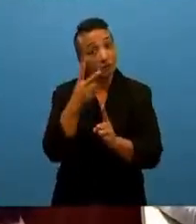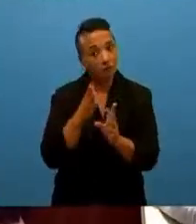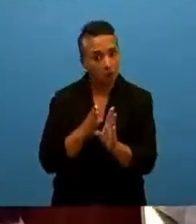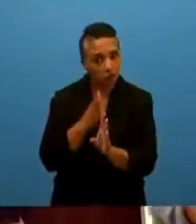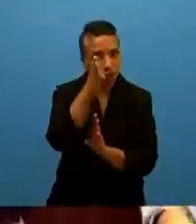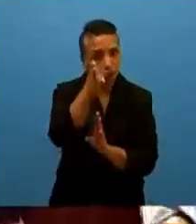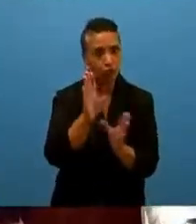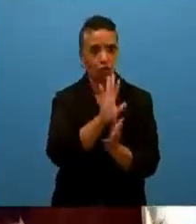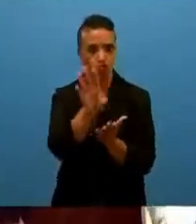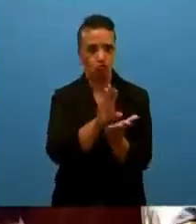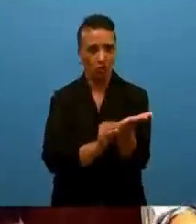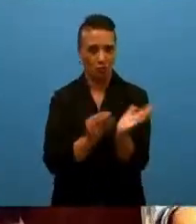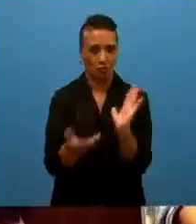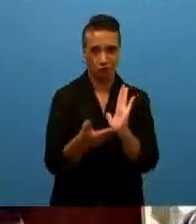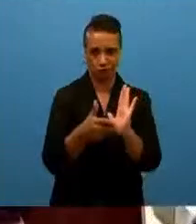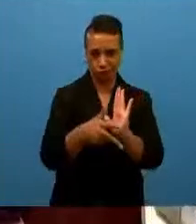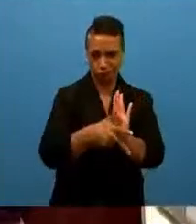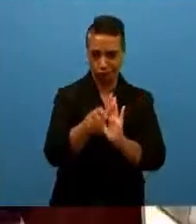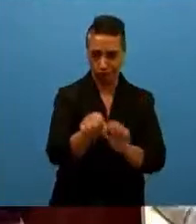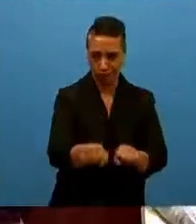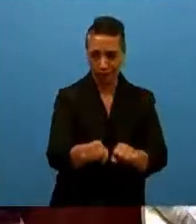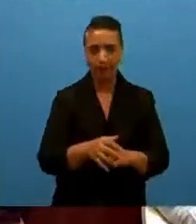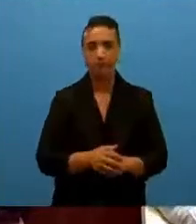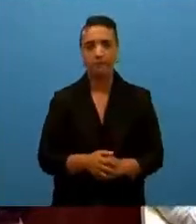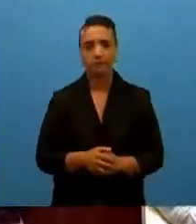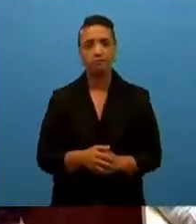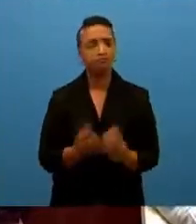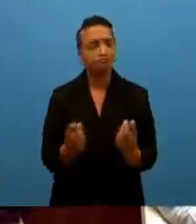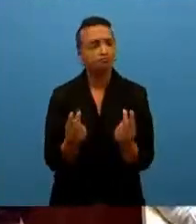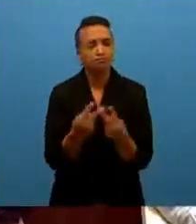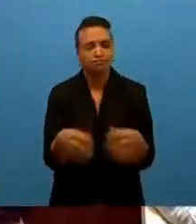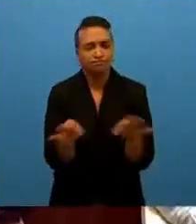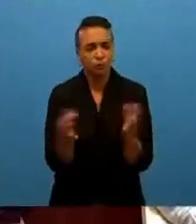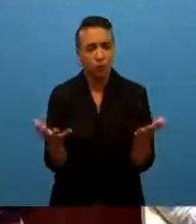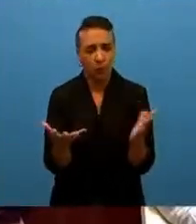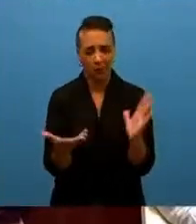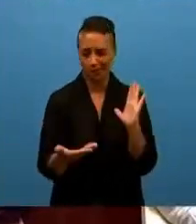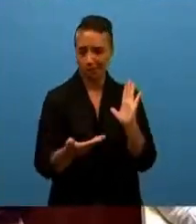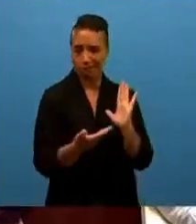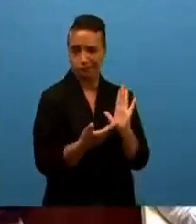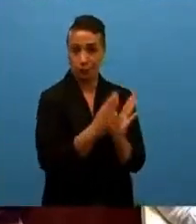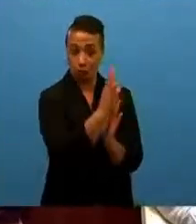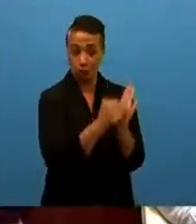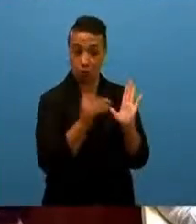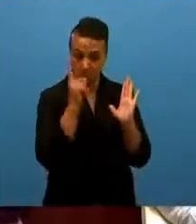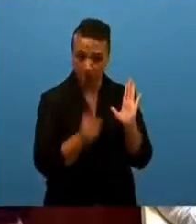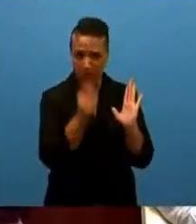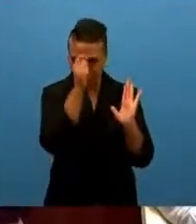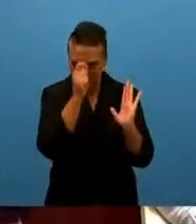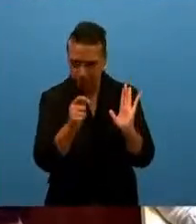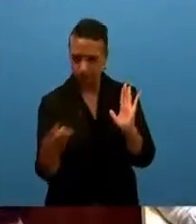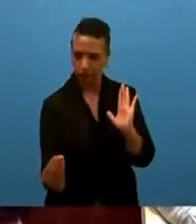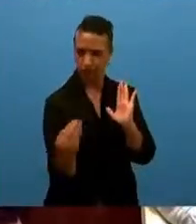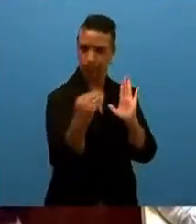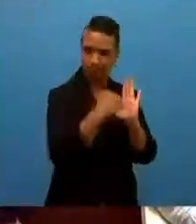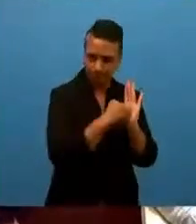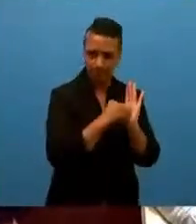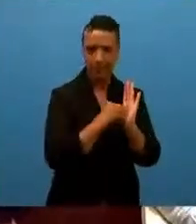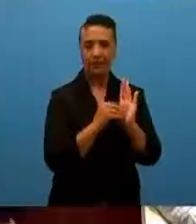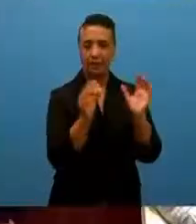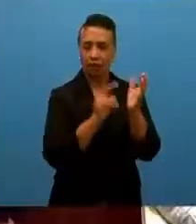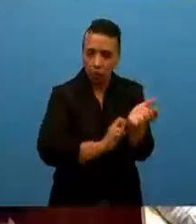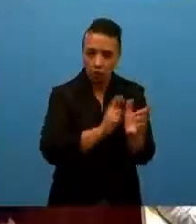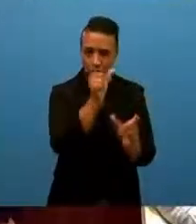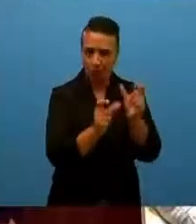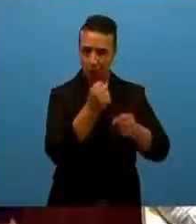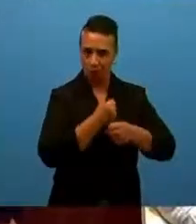resolution. It is essential that the report includes meaningful reference to indigenous representative institutions and their